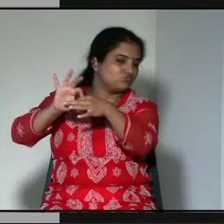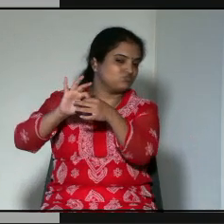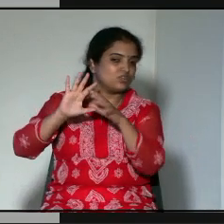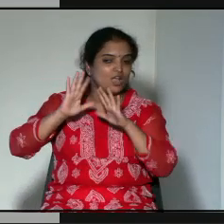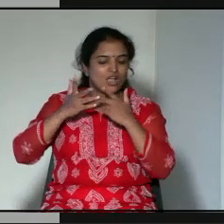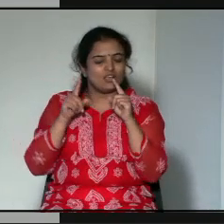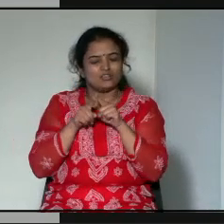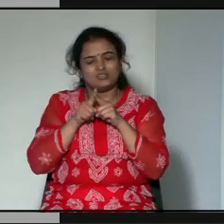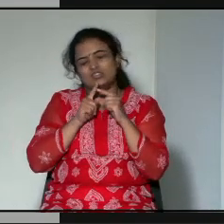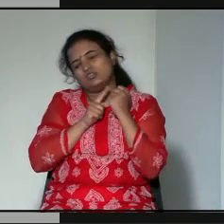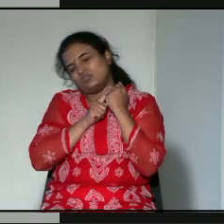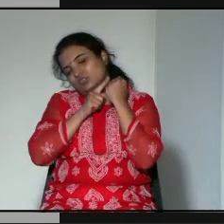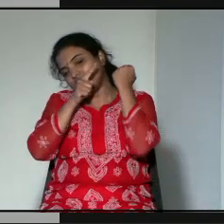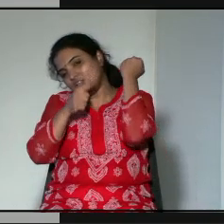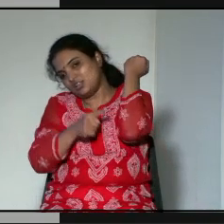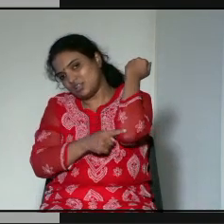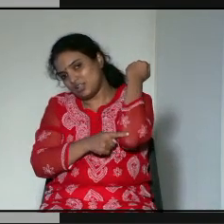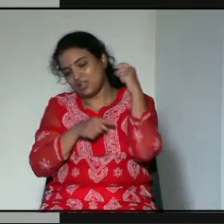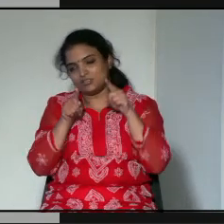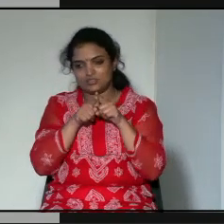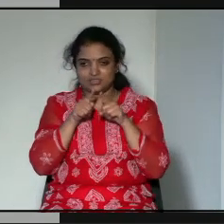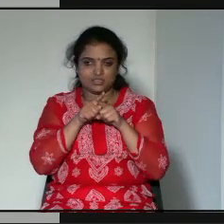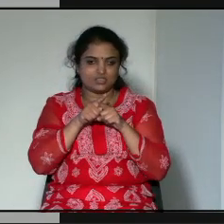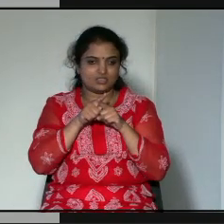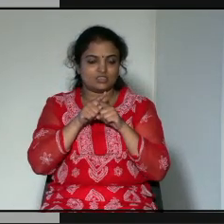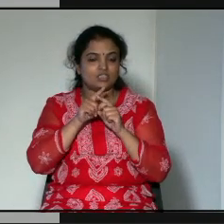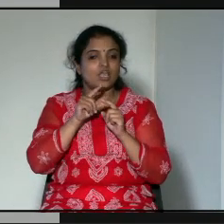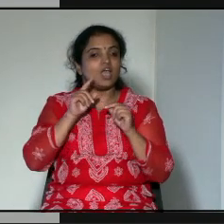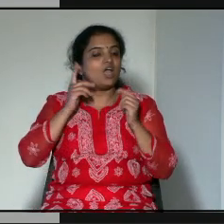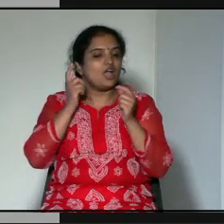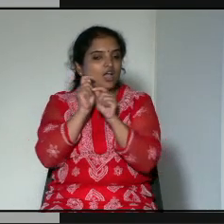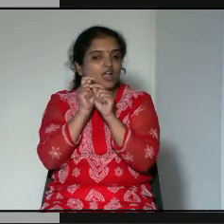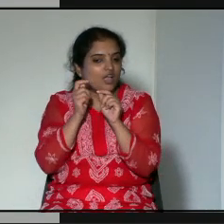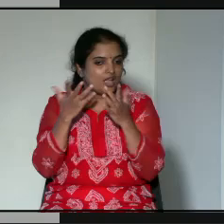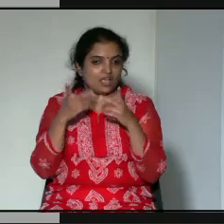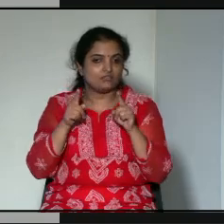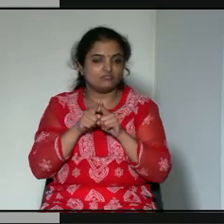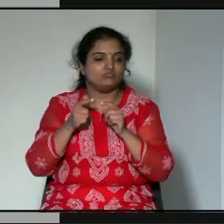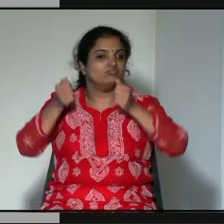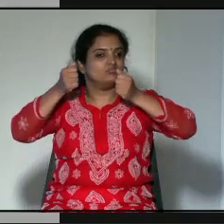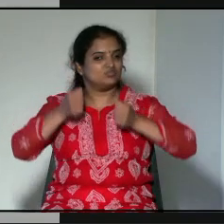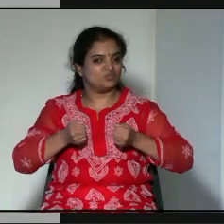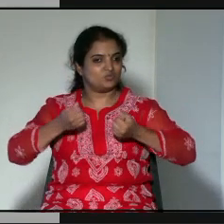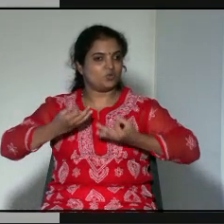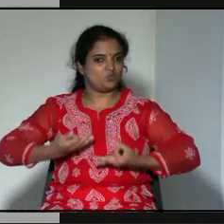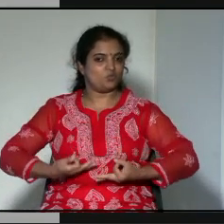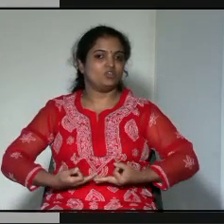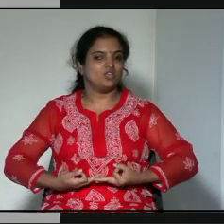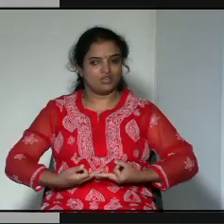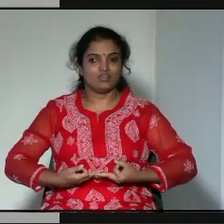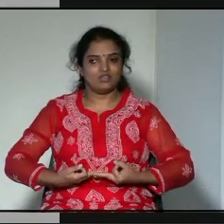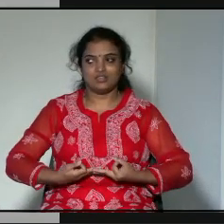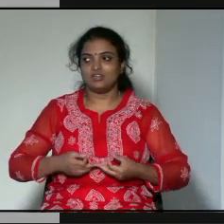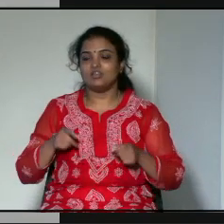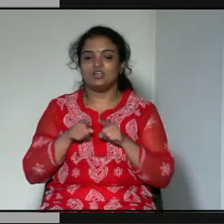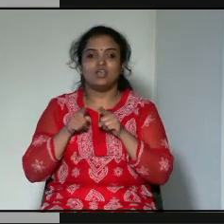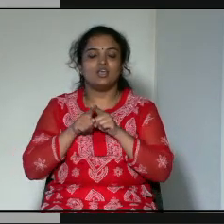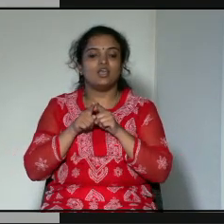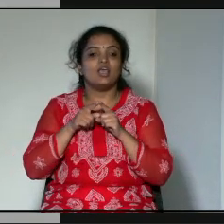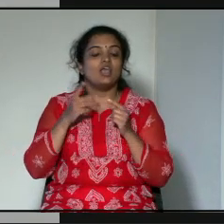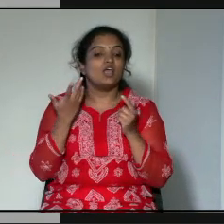last monumental work, a seated Buddha, which he began in in the winter